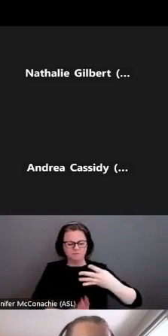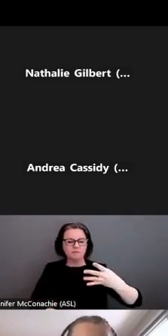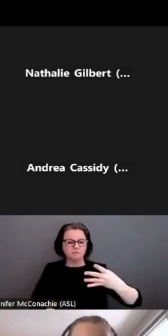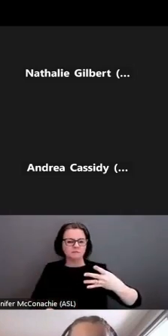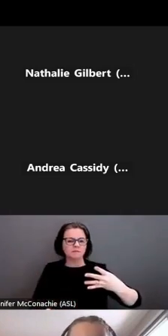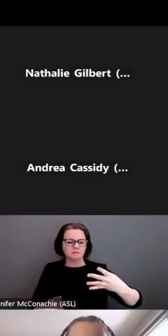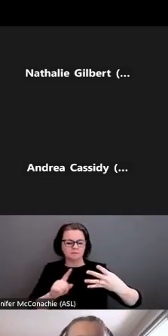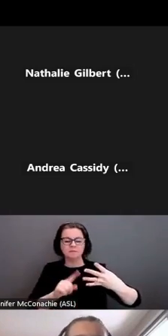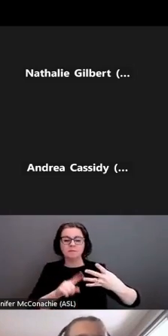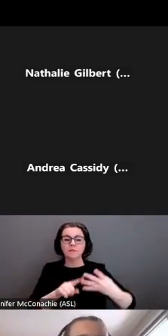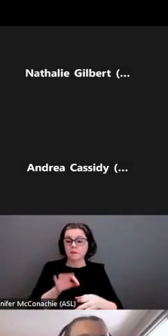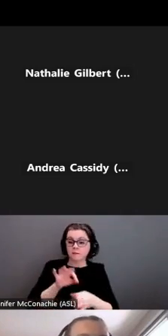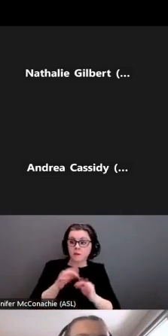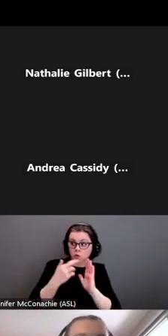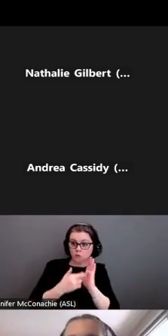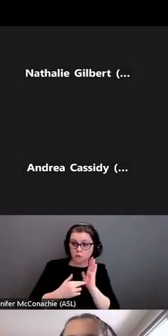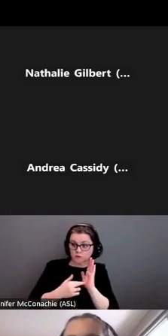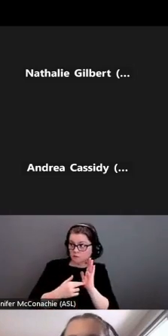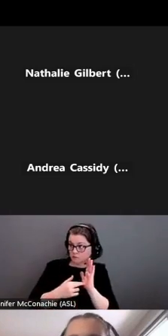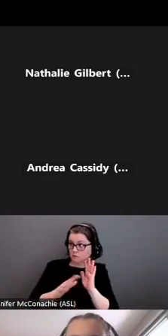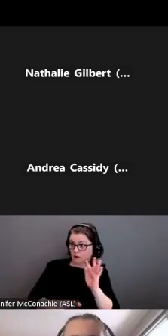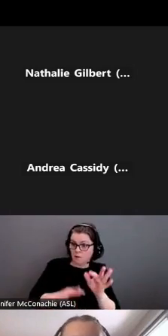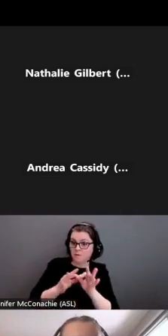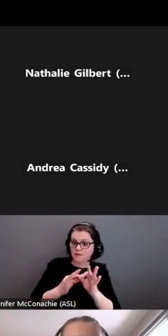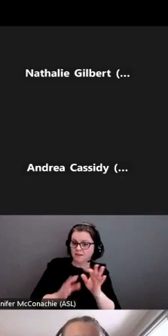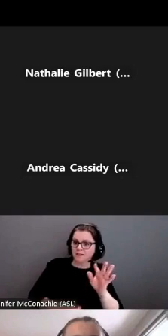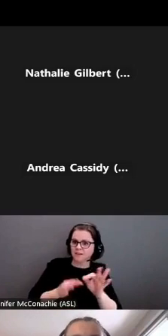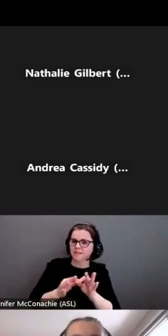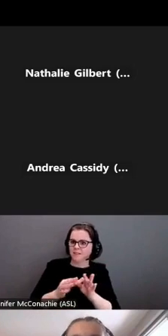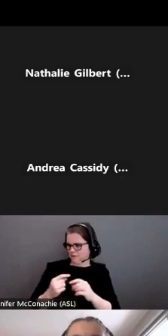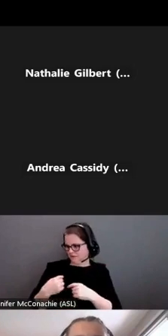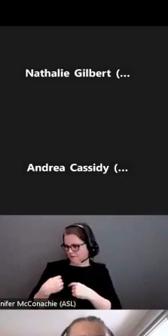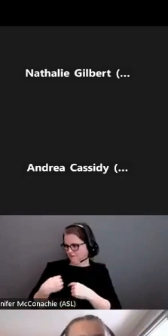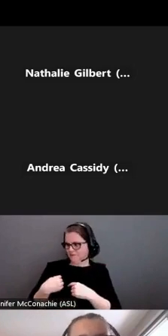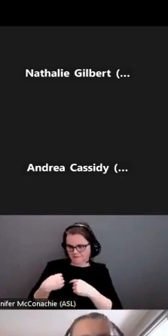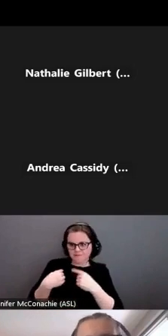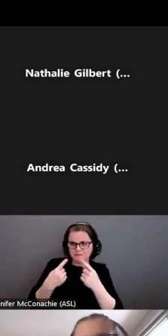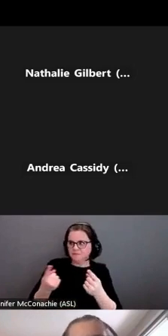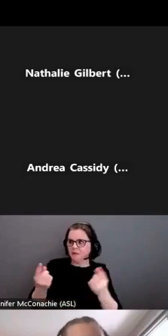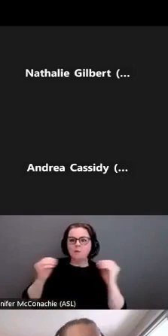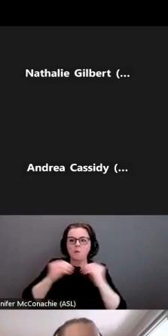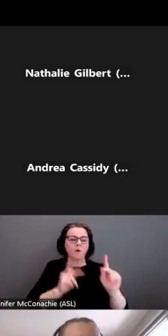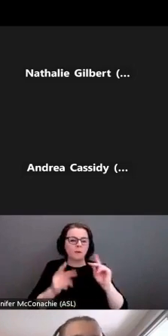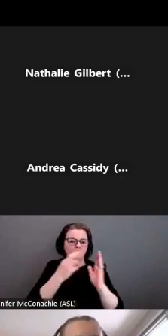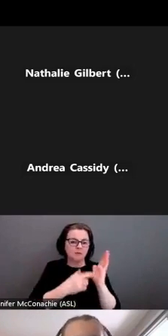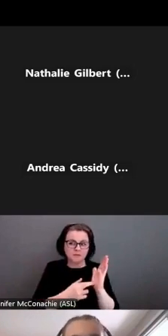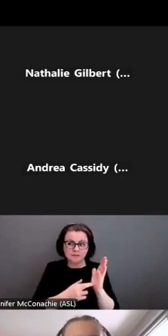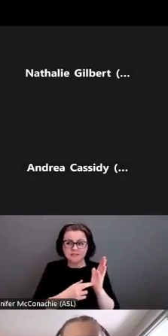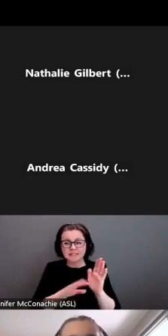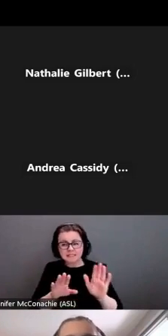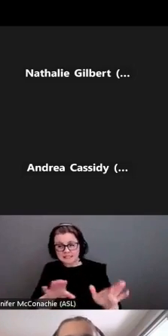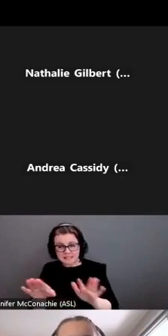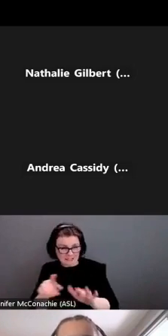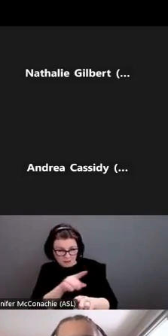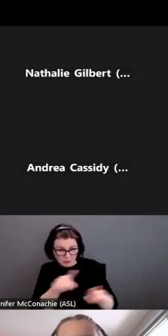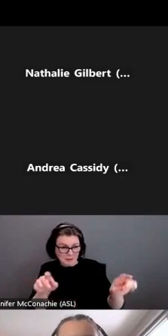voter registrations. They'll receive a huge influx these days, but definitely ask that if you can register to